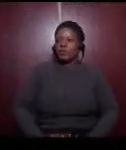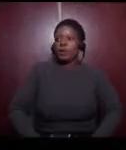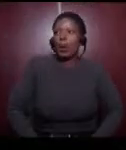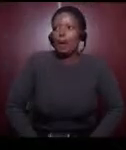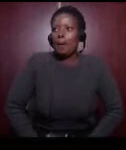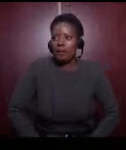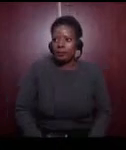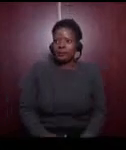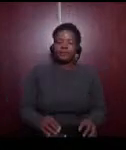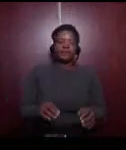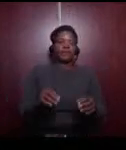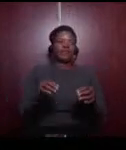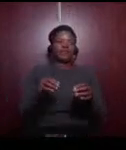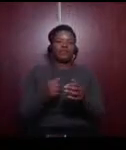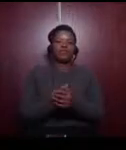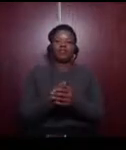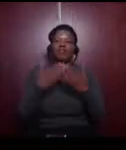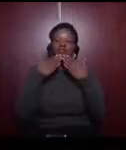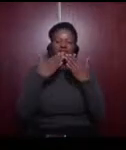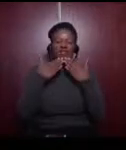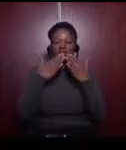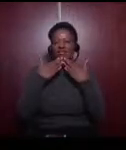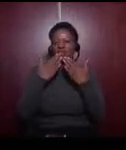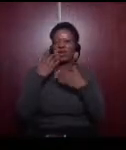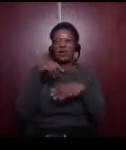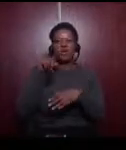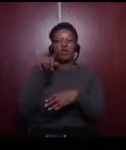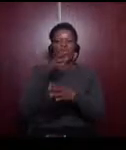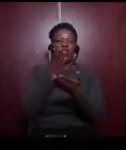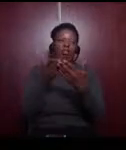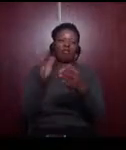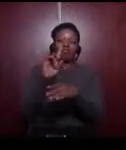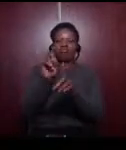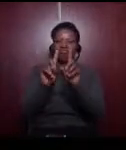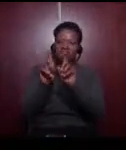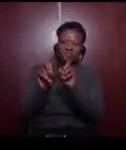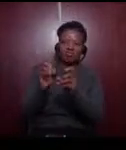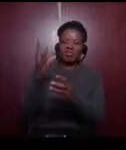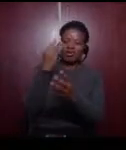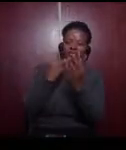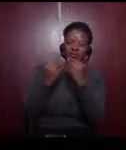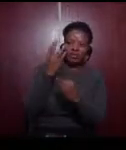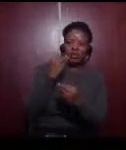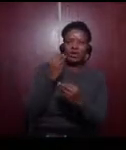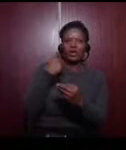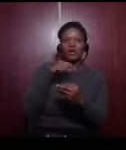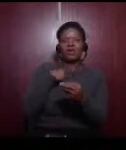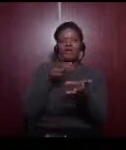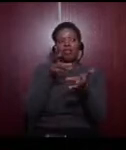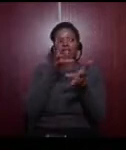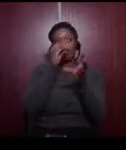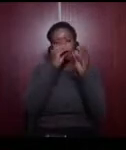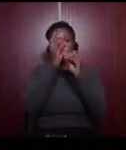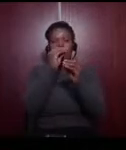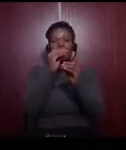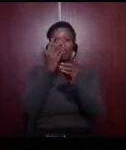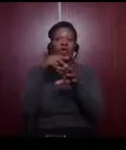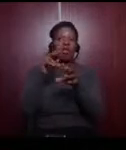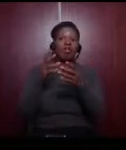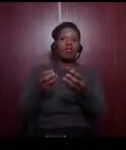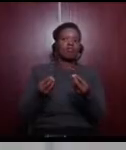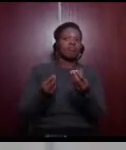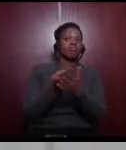and present, we also learning in the process to get to understand what the issues that are affecting the people in